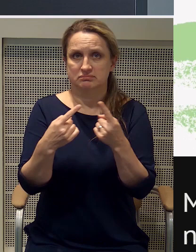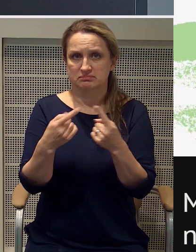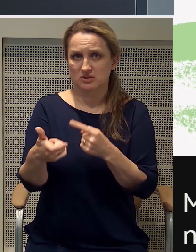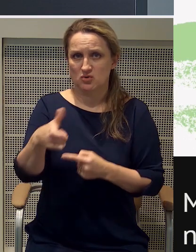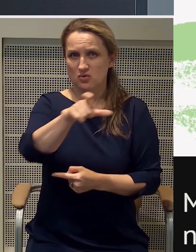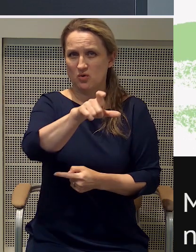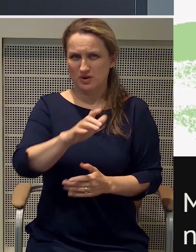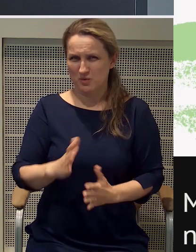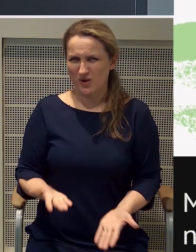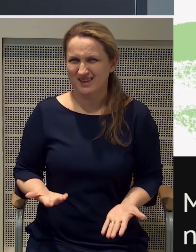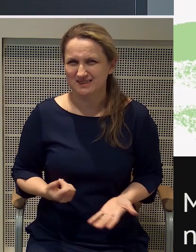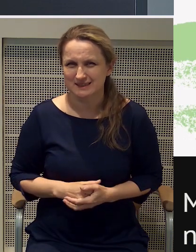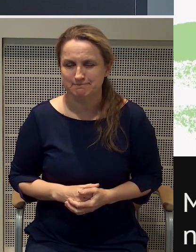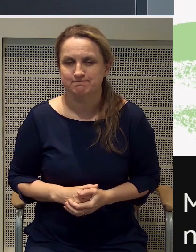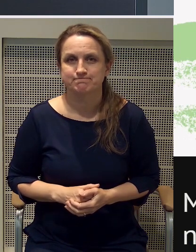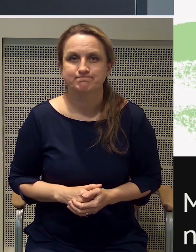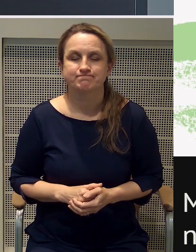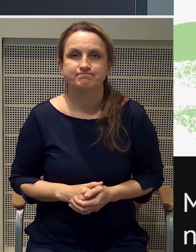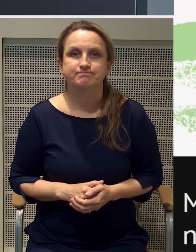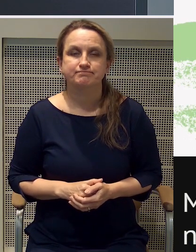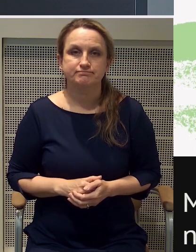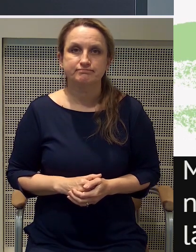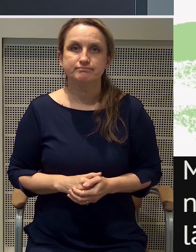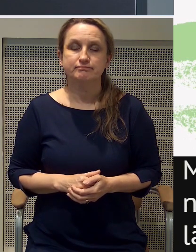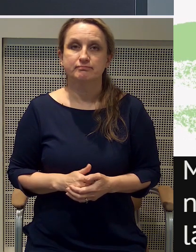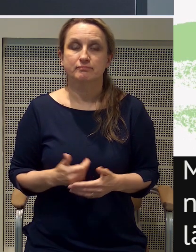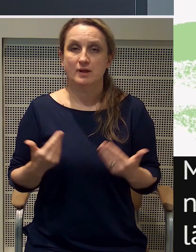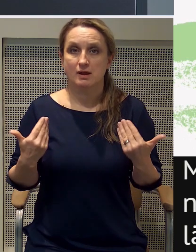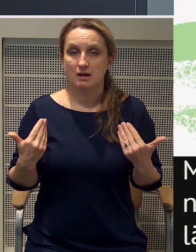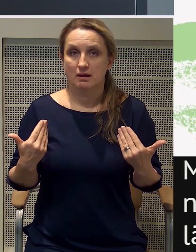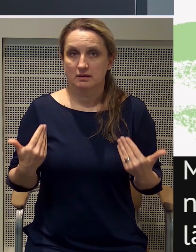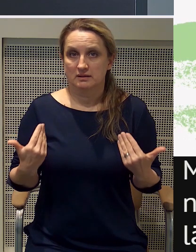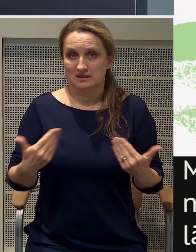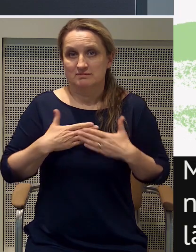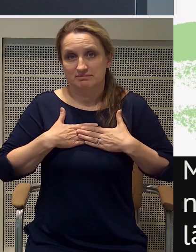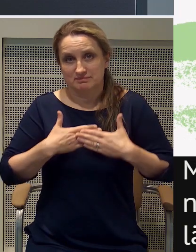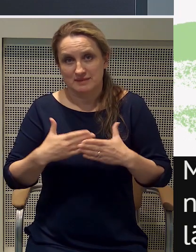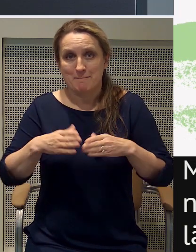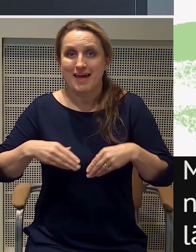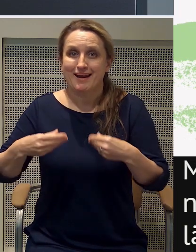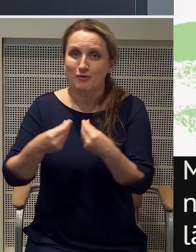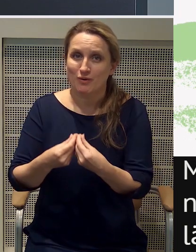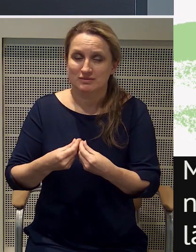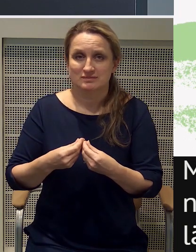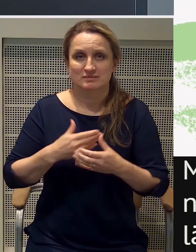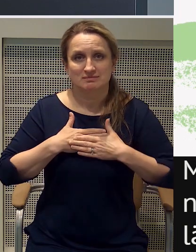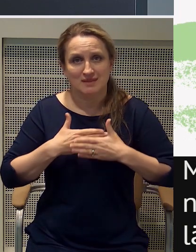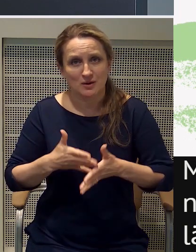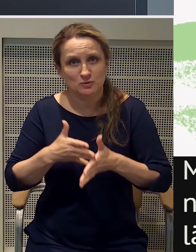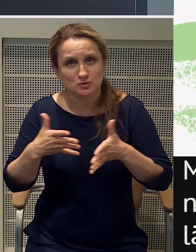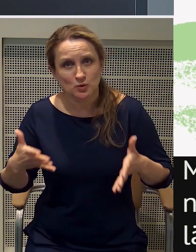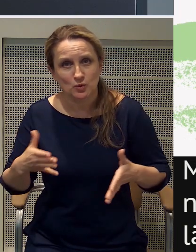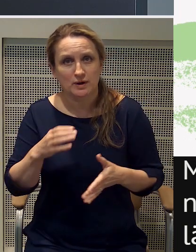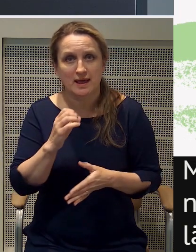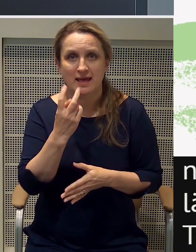negotiations, about the intention to sign the agreement, etc., to make it more transparent.